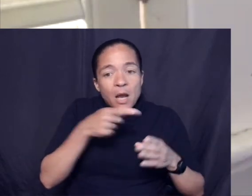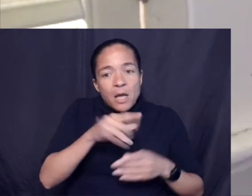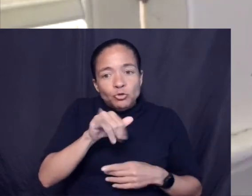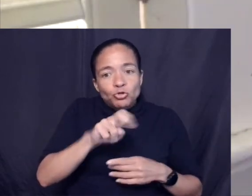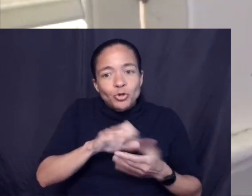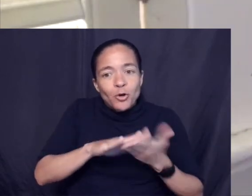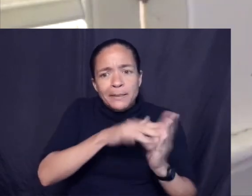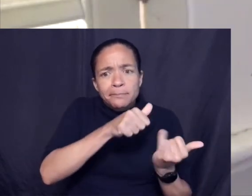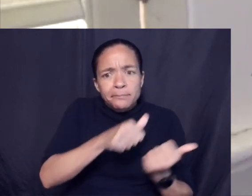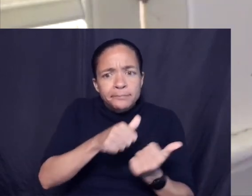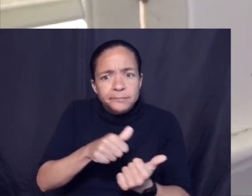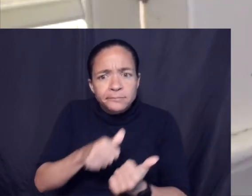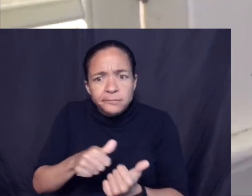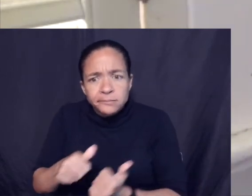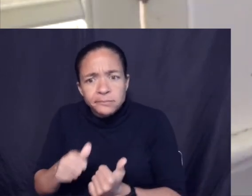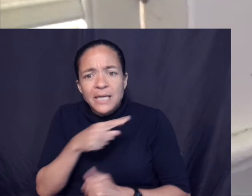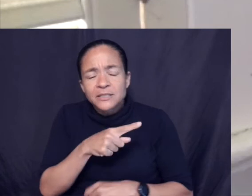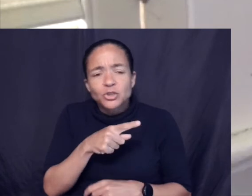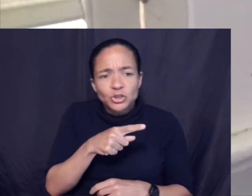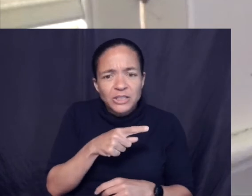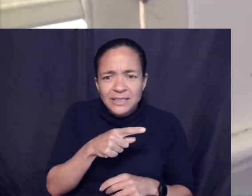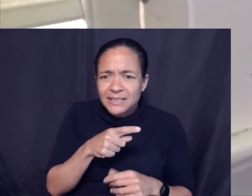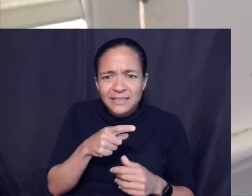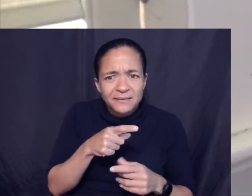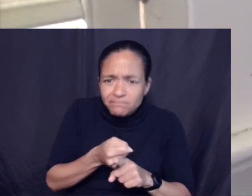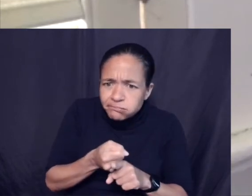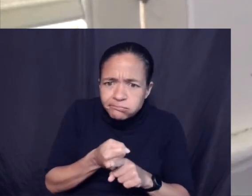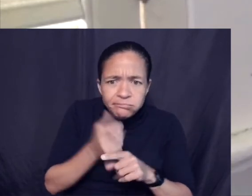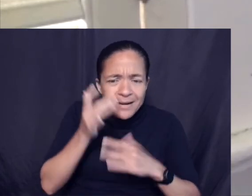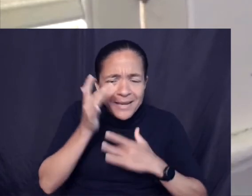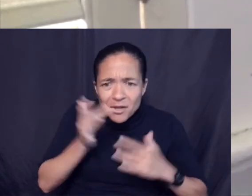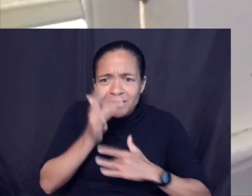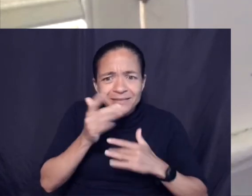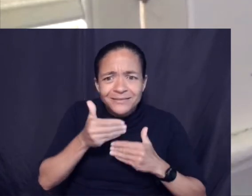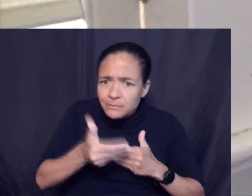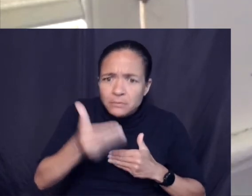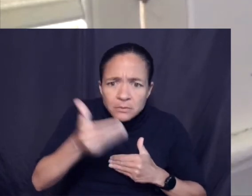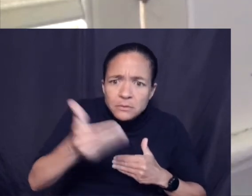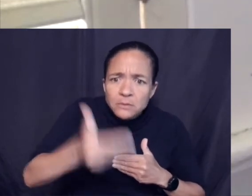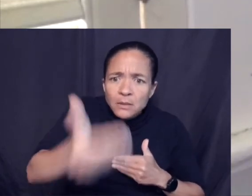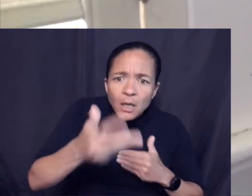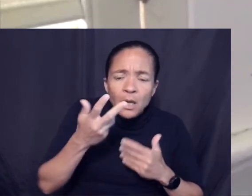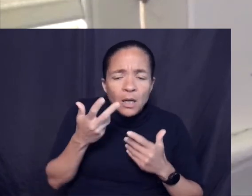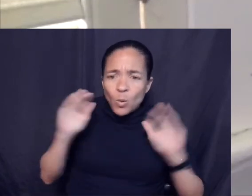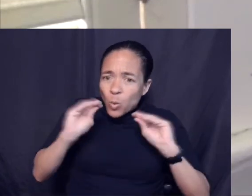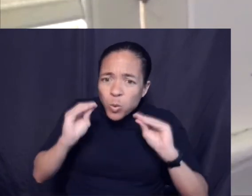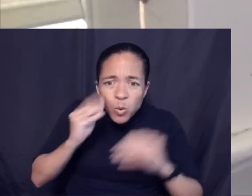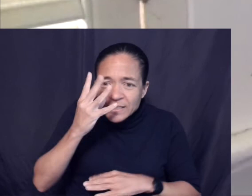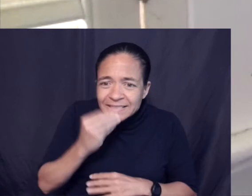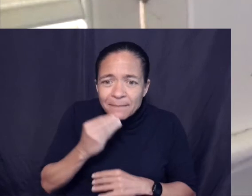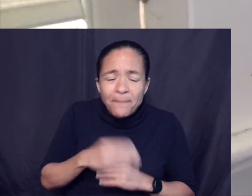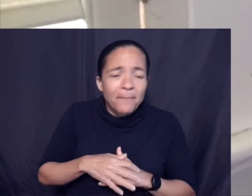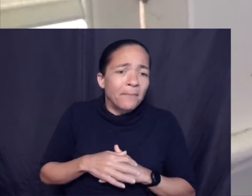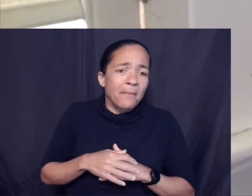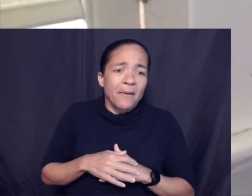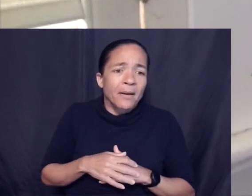her life. She kept having like illness after illness. She wouldn't sleep.